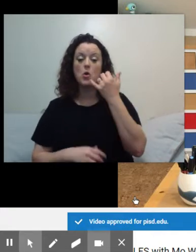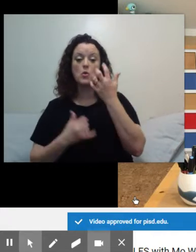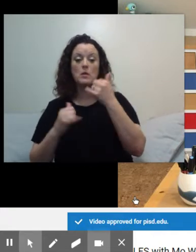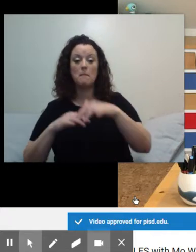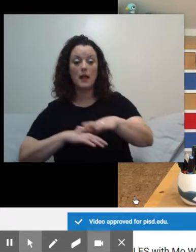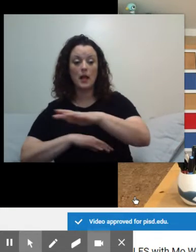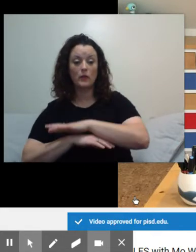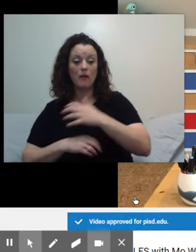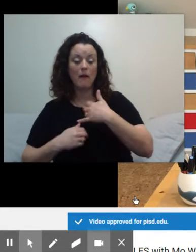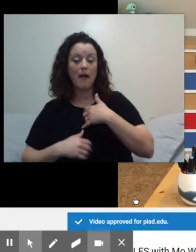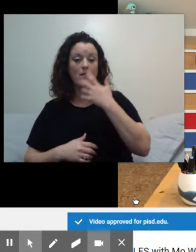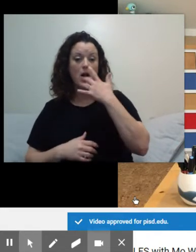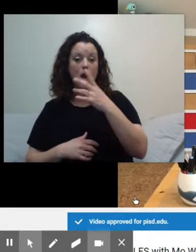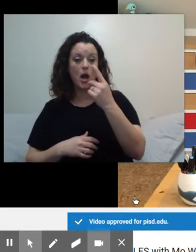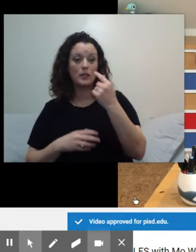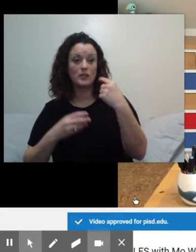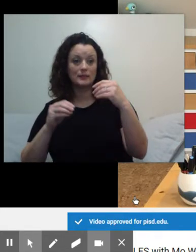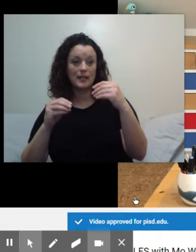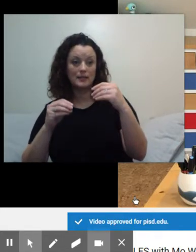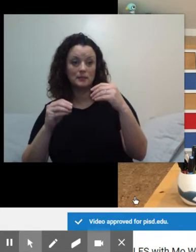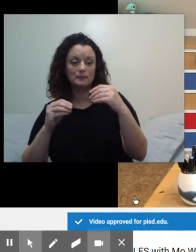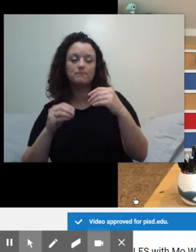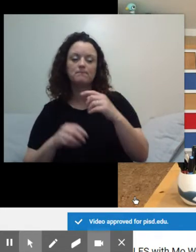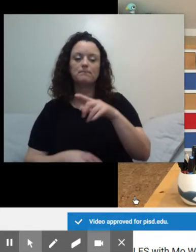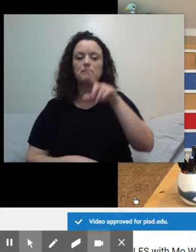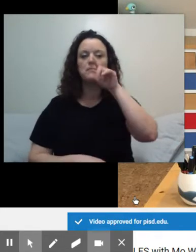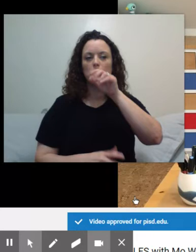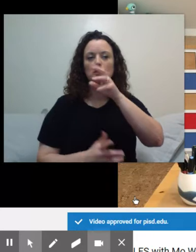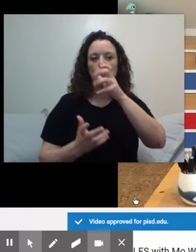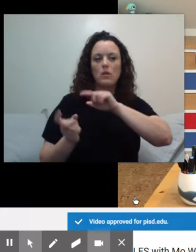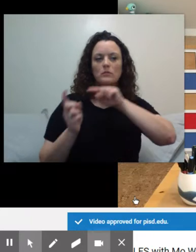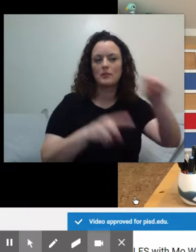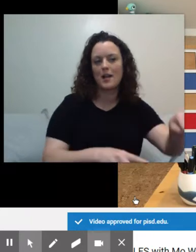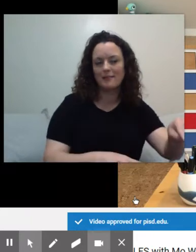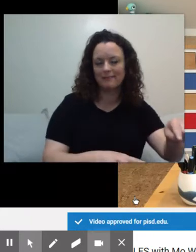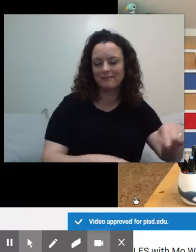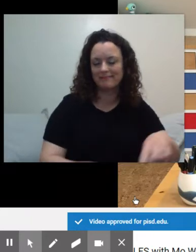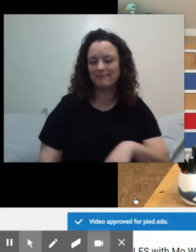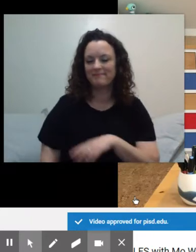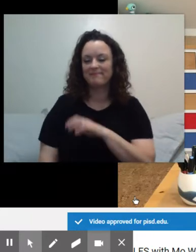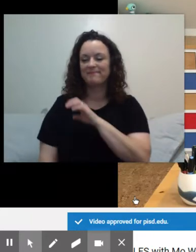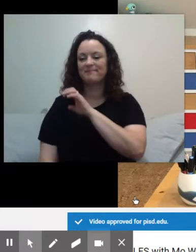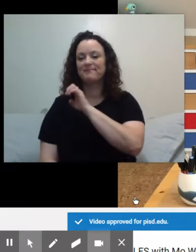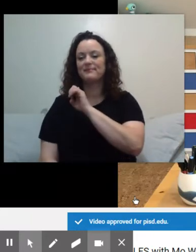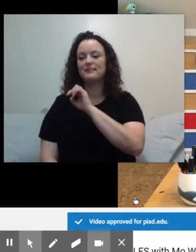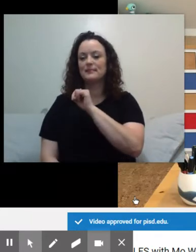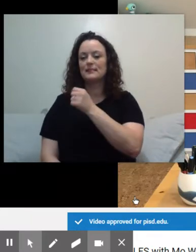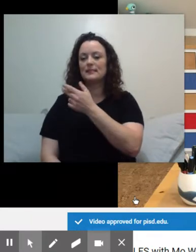anywhere near it, the pigeon would probably want to be there too. And then Ethan